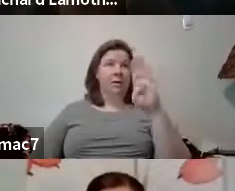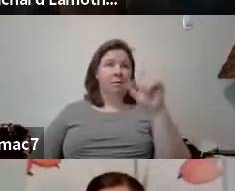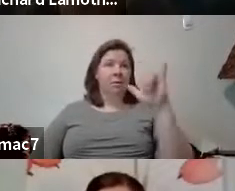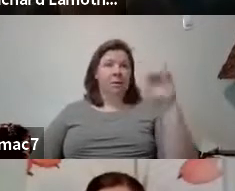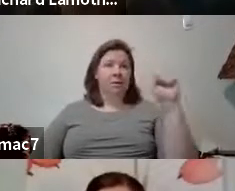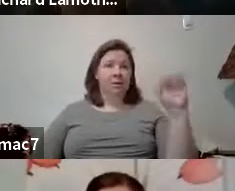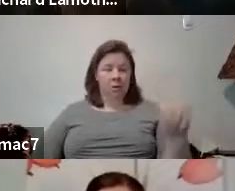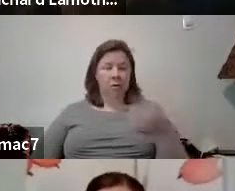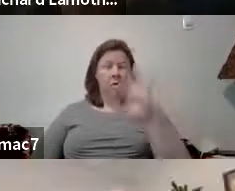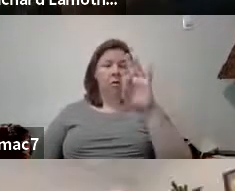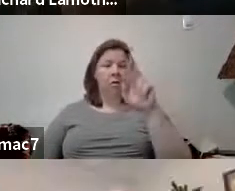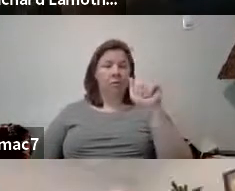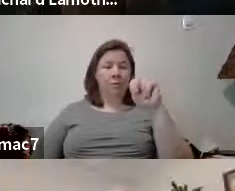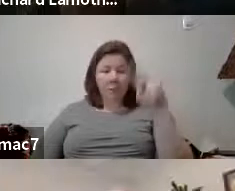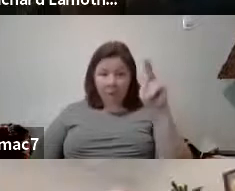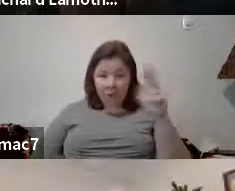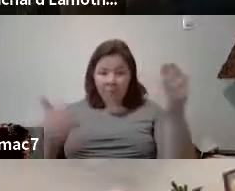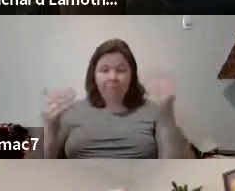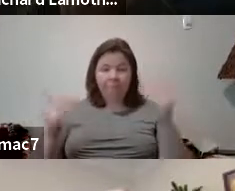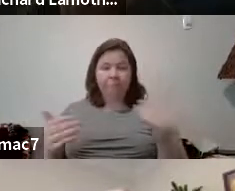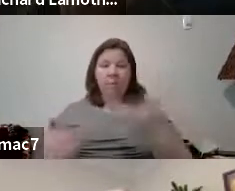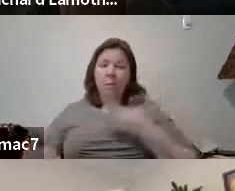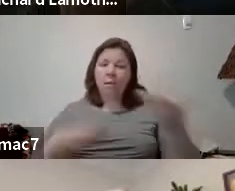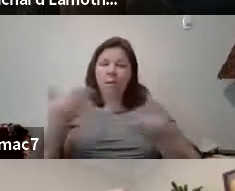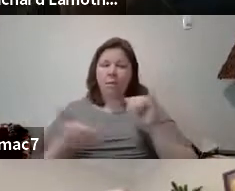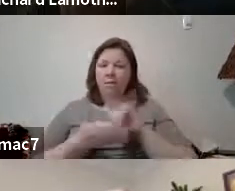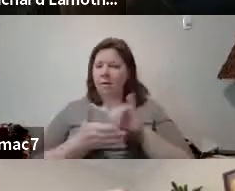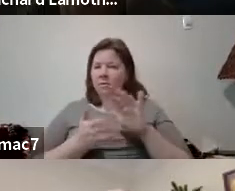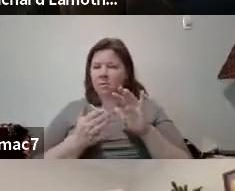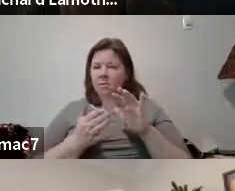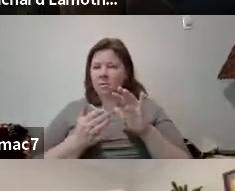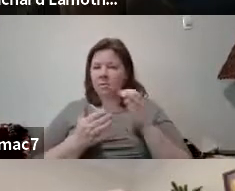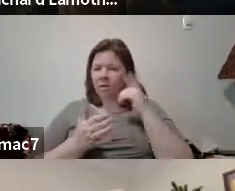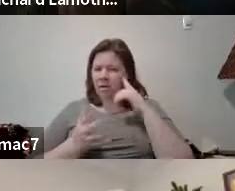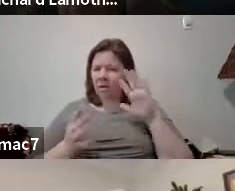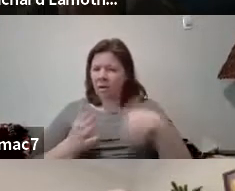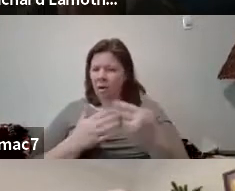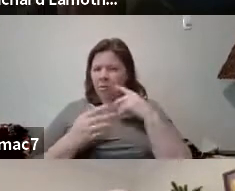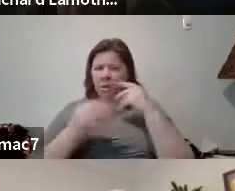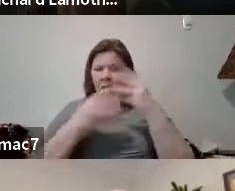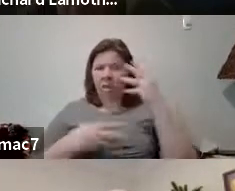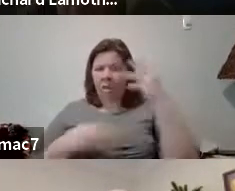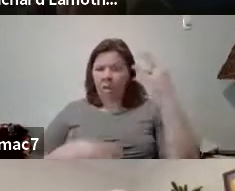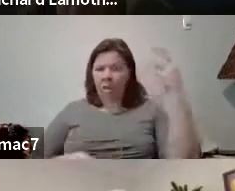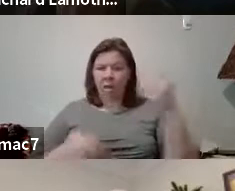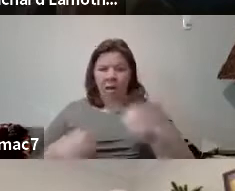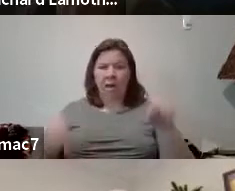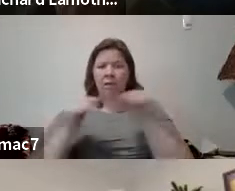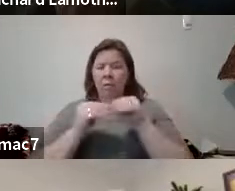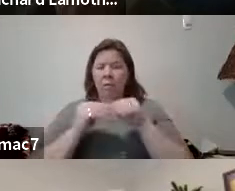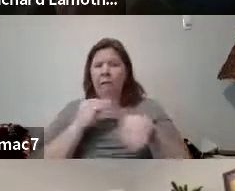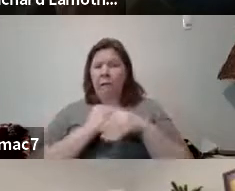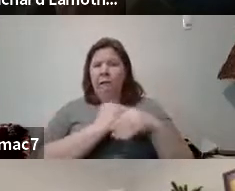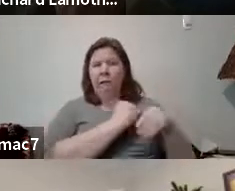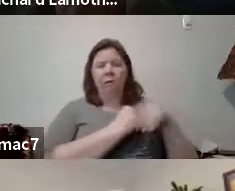Frank, welcome to you. Yeah, that's it. I don't think I'm gonna attempt any more. Hopefully